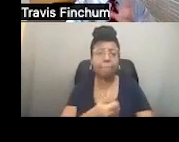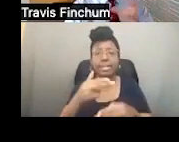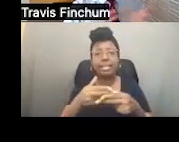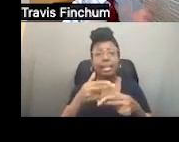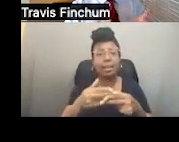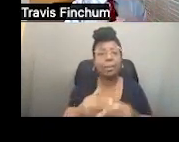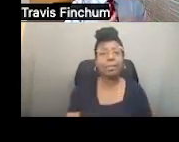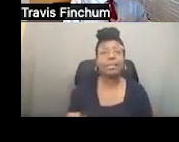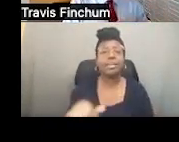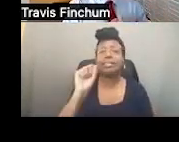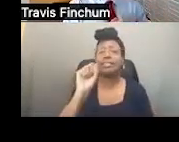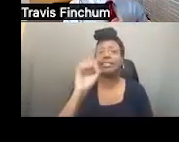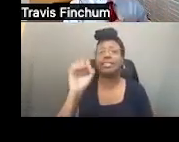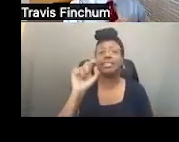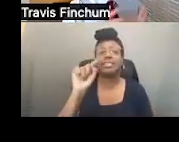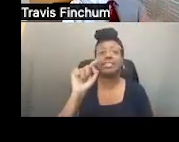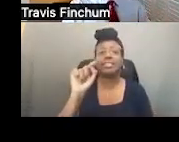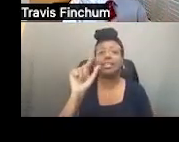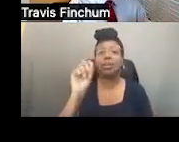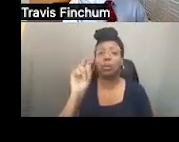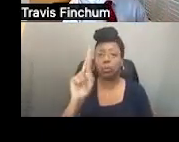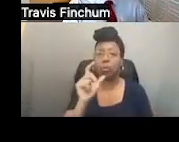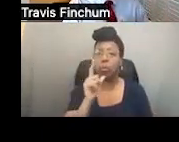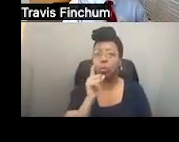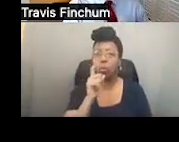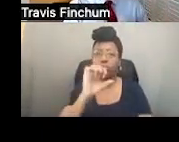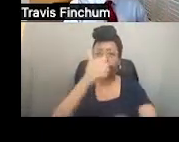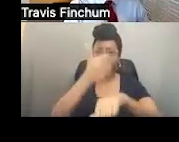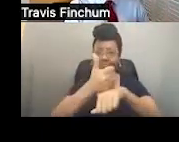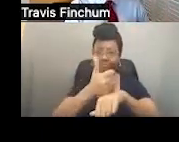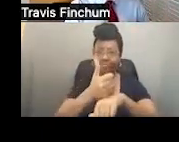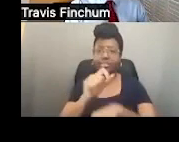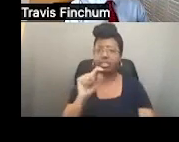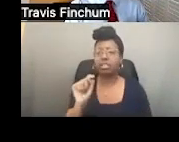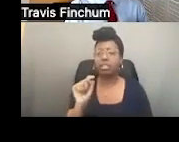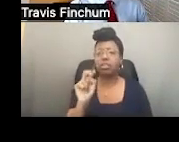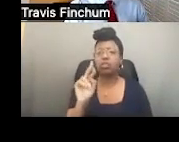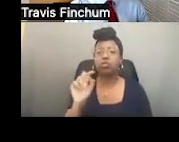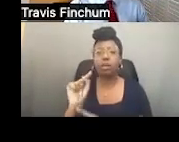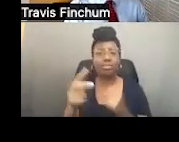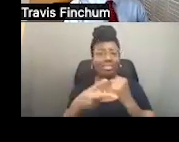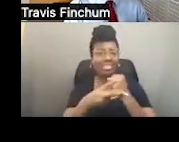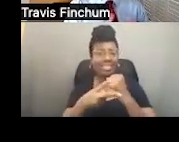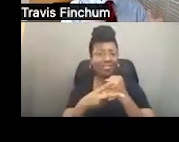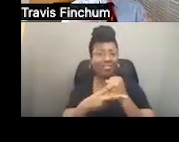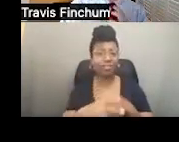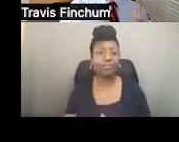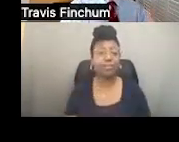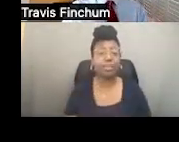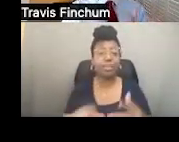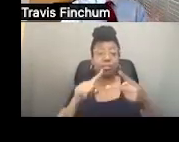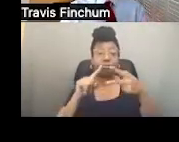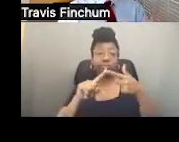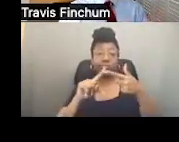grantor. That's who's establishing the trust. We have the trustee, which is going to be the manager of the trust. That's